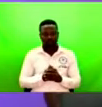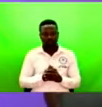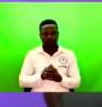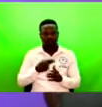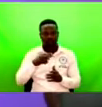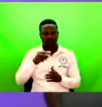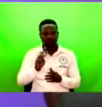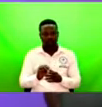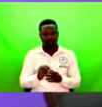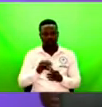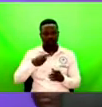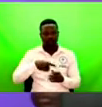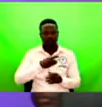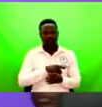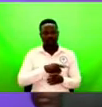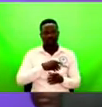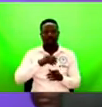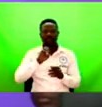Deaconess Esther PSA,